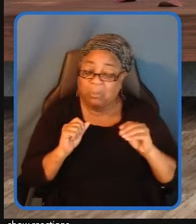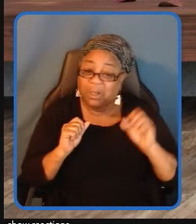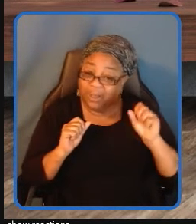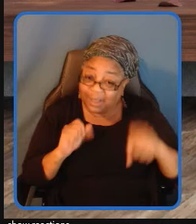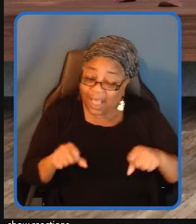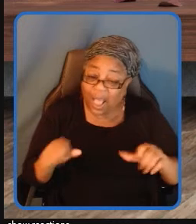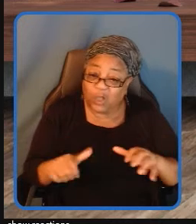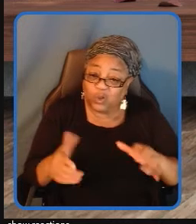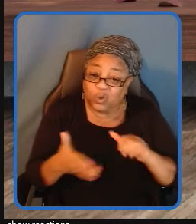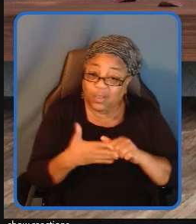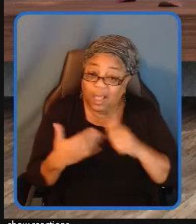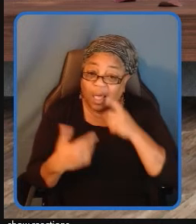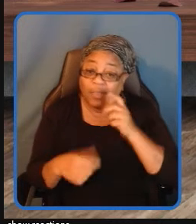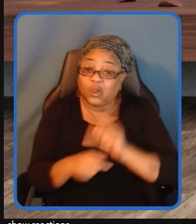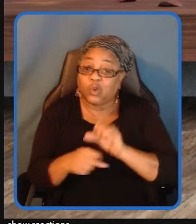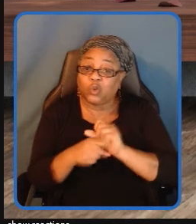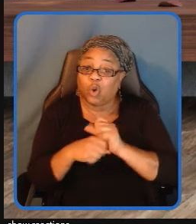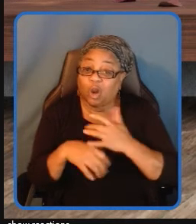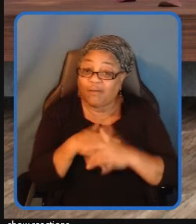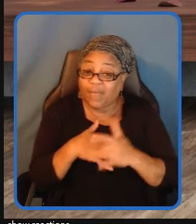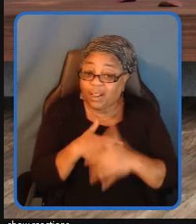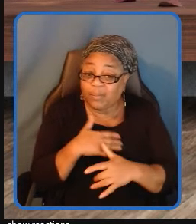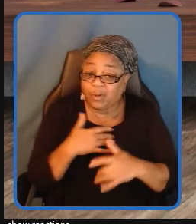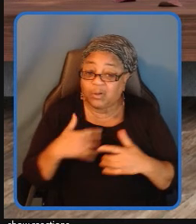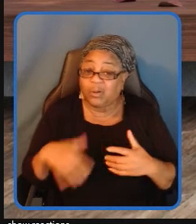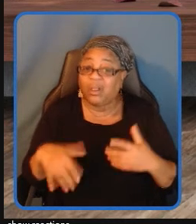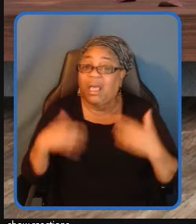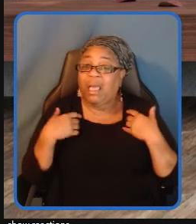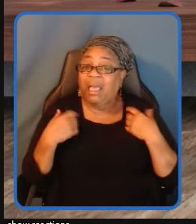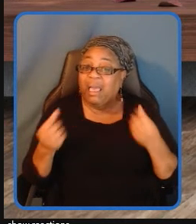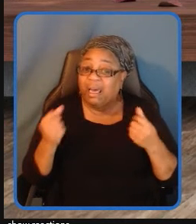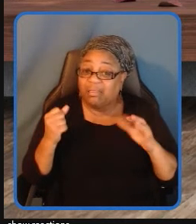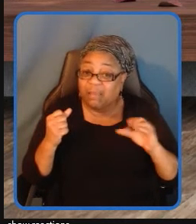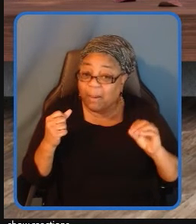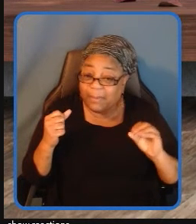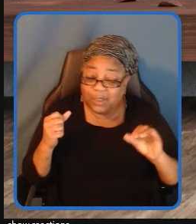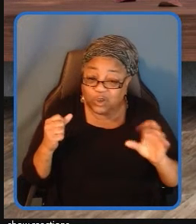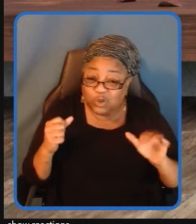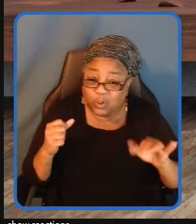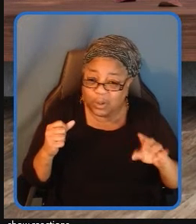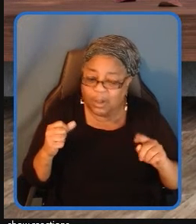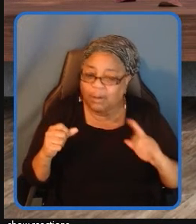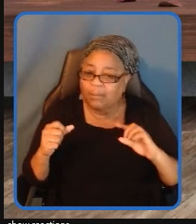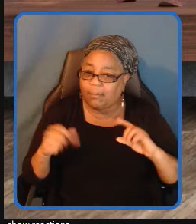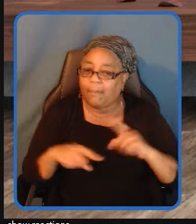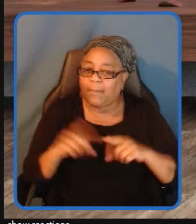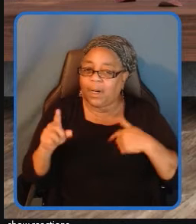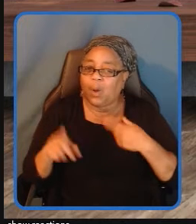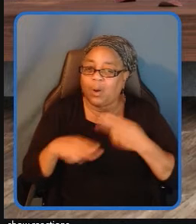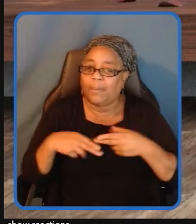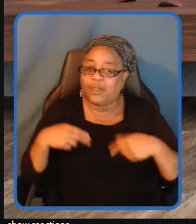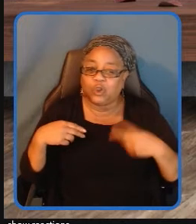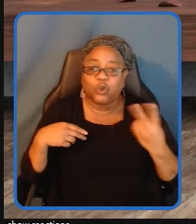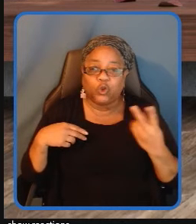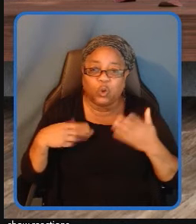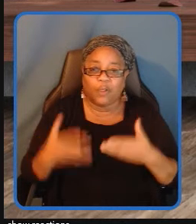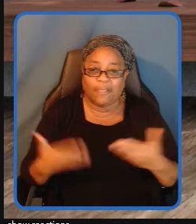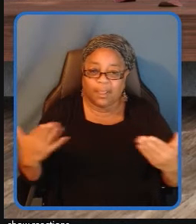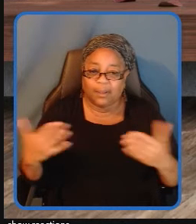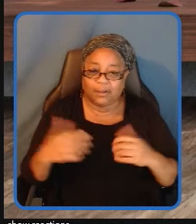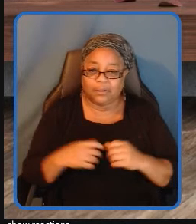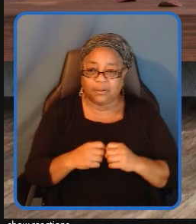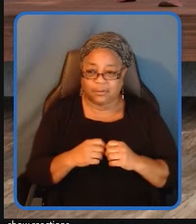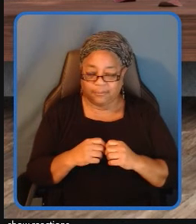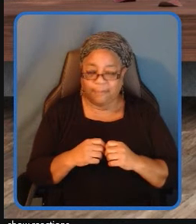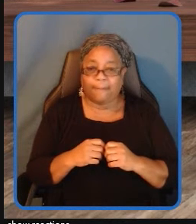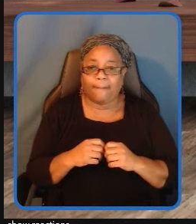there's work out there, there's to help companies do it. I want to just mention two other things though. So Bo mentioned talking to